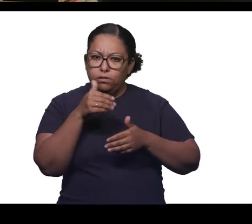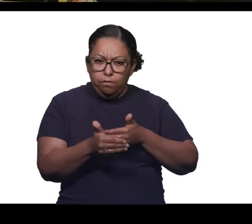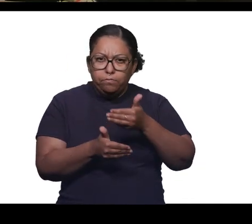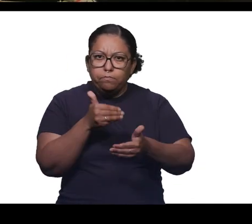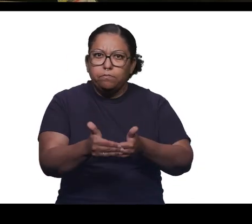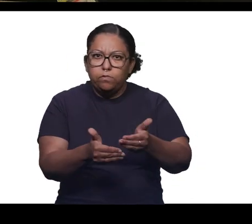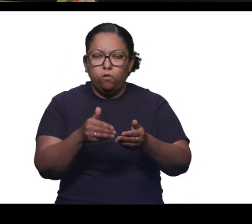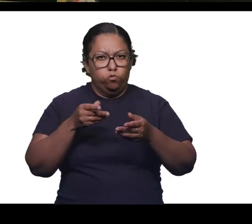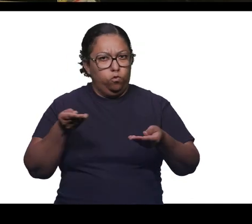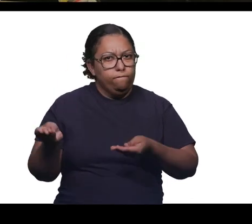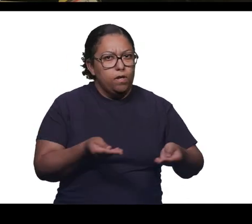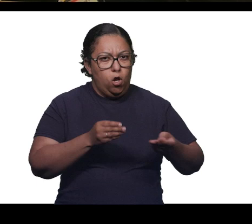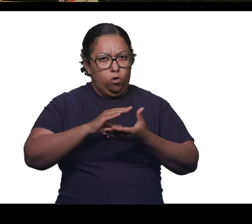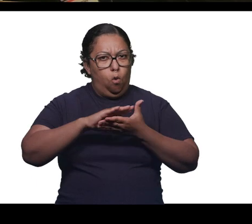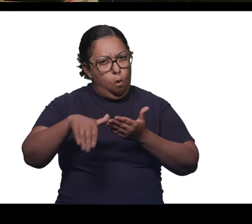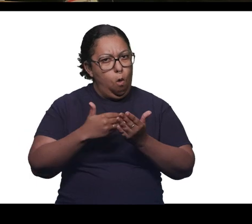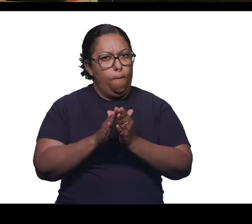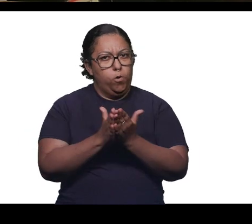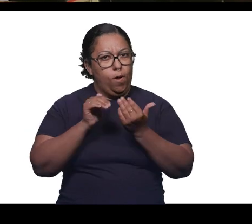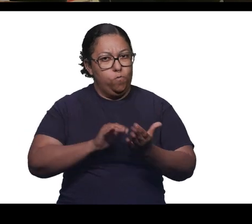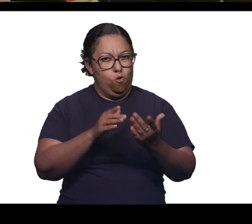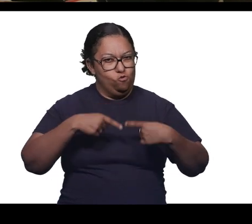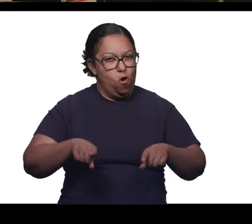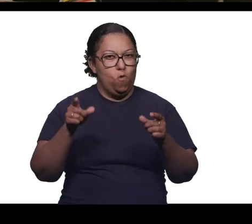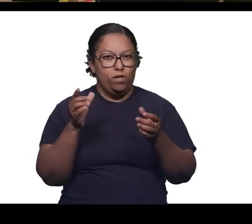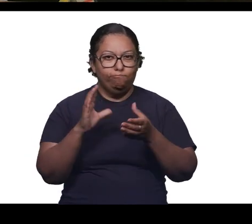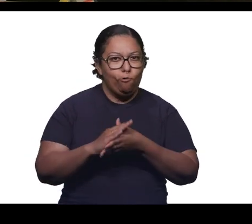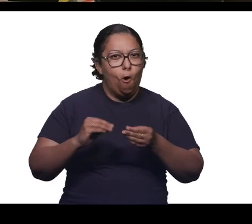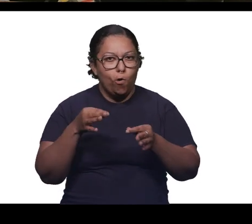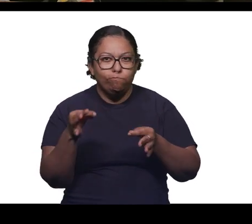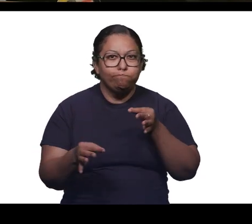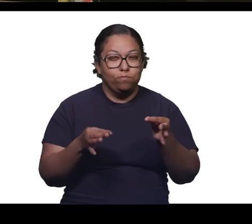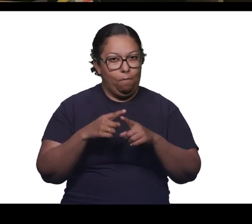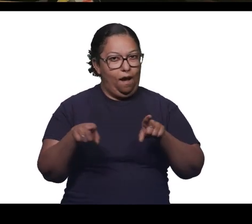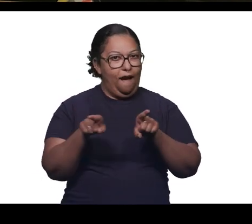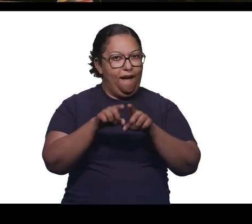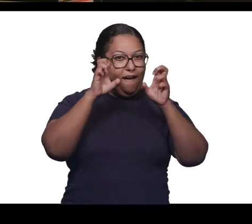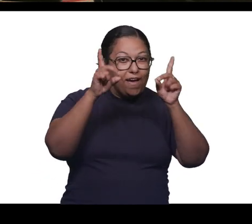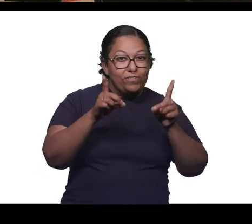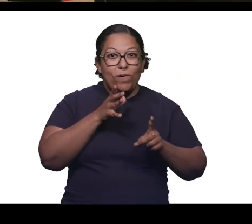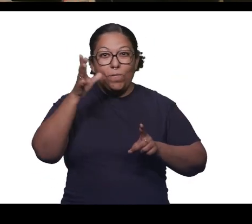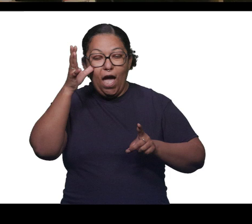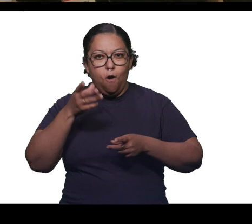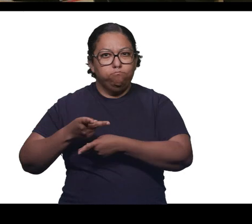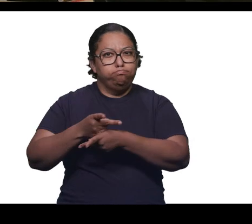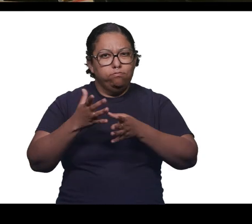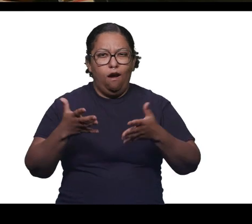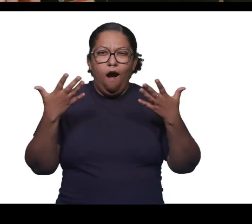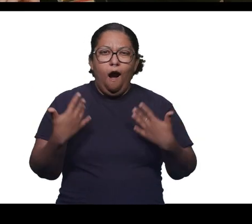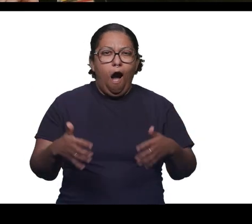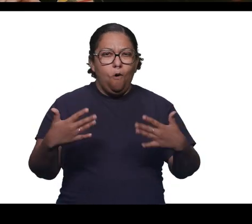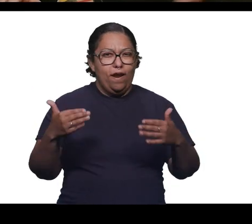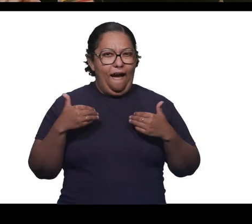3 steps to facilitating a whole book approach story time. But as educators, as parents and caregivers, you already have a